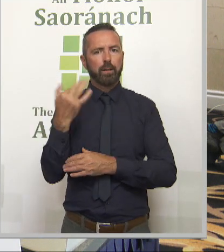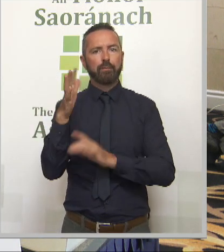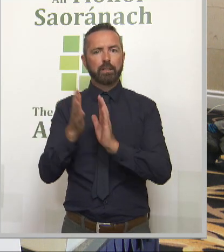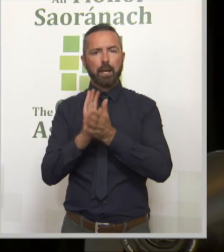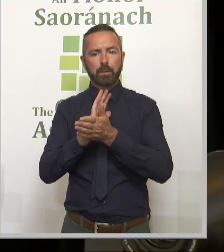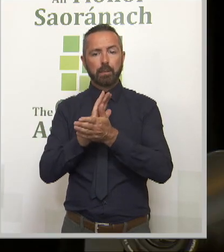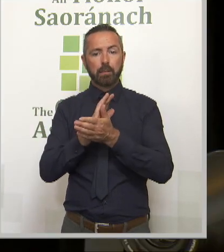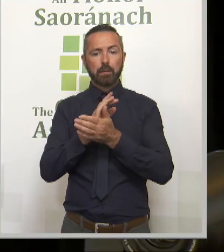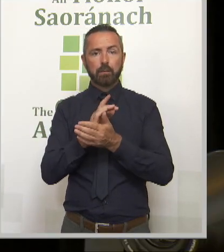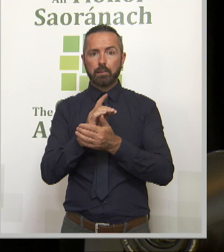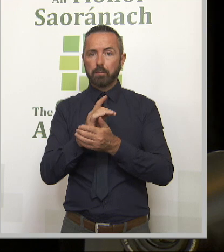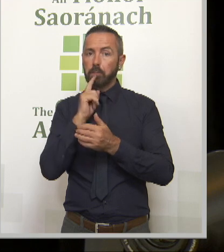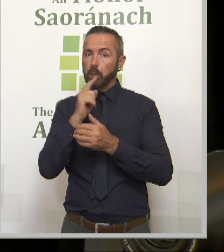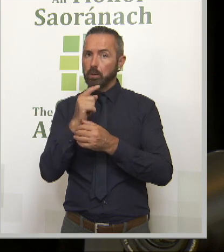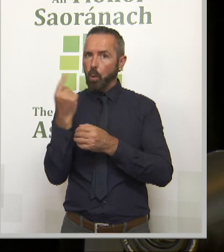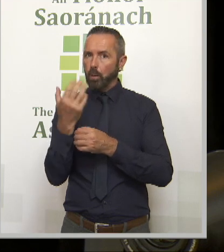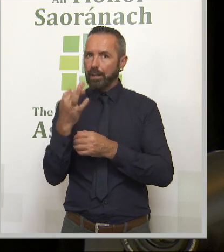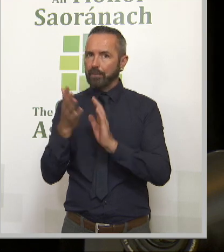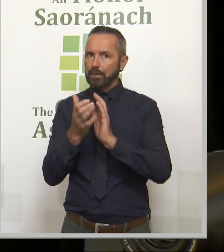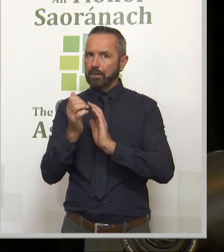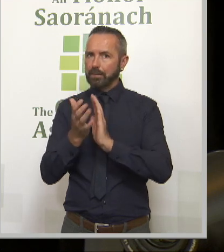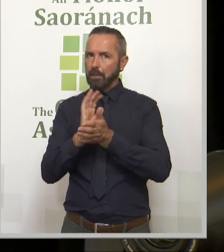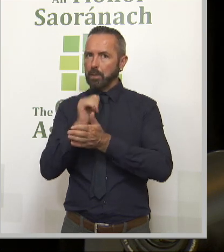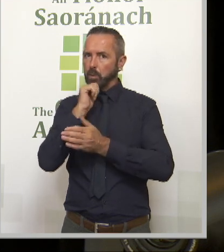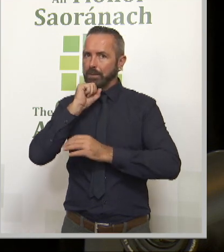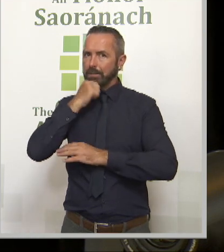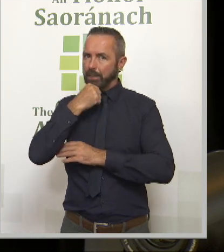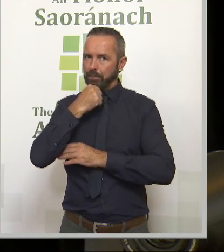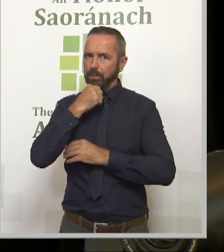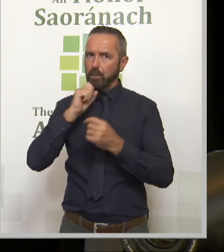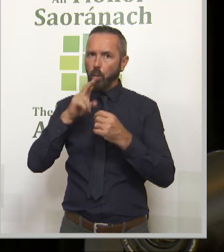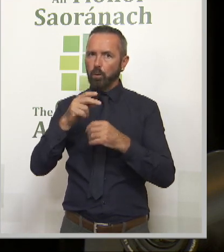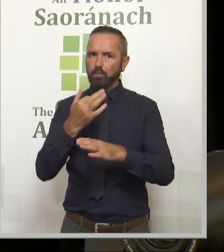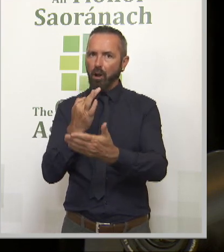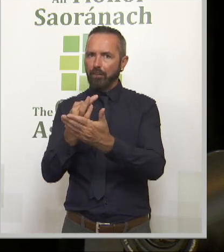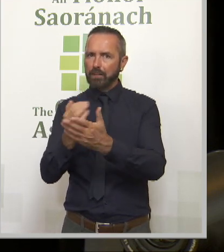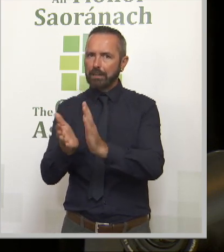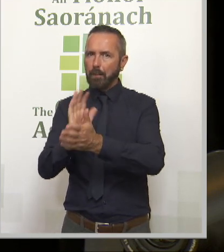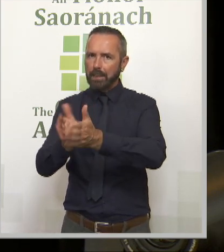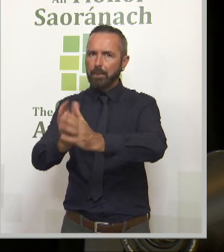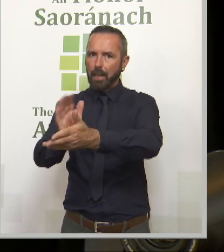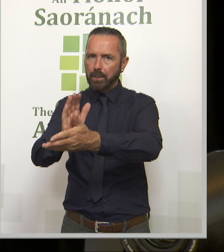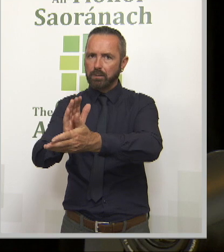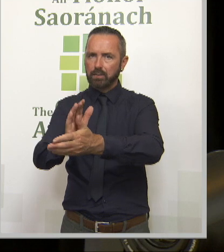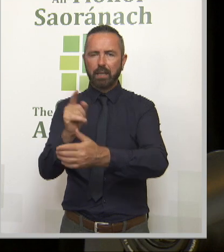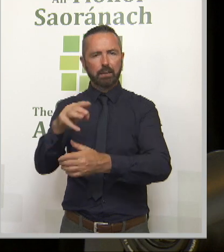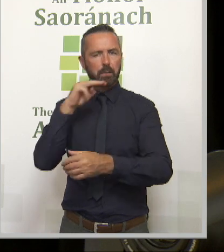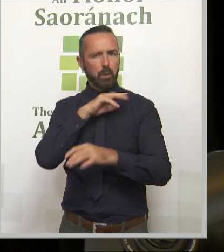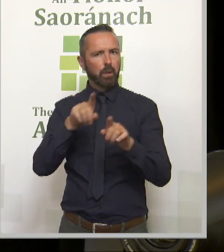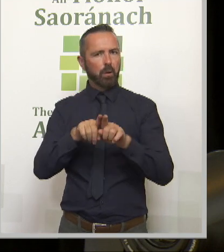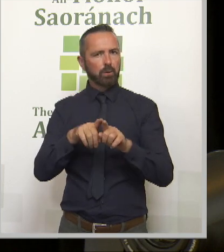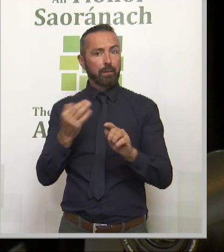as long as the damage is not too severe and is not inflicted too frequently, all right? So the regimes of damage are important as well.